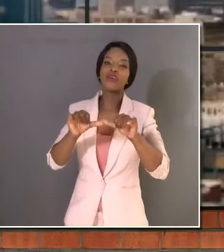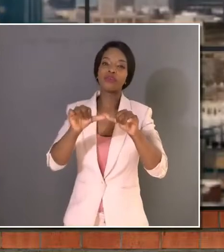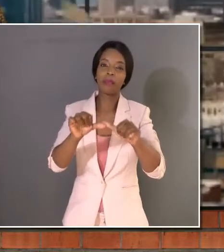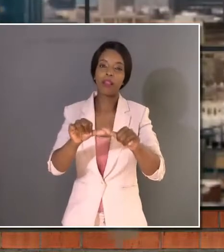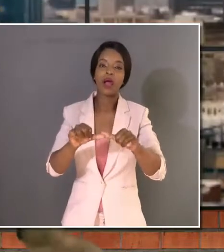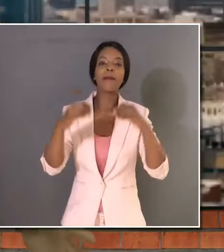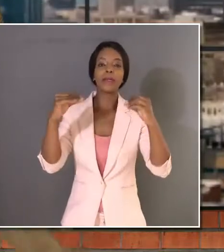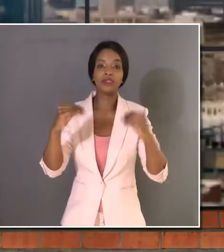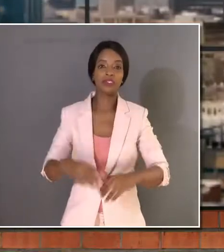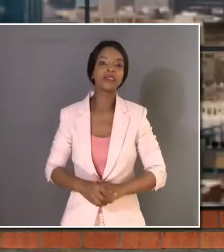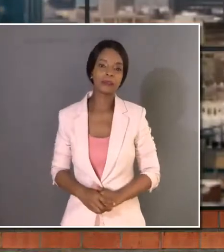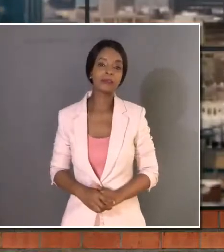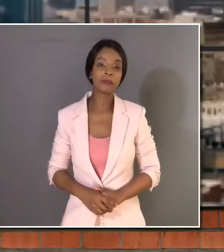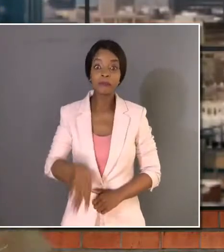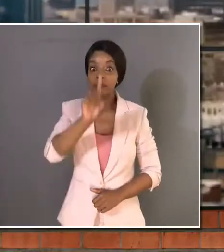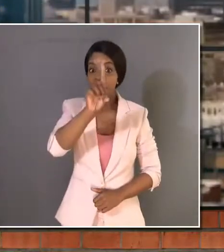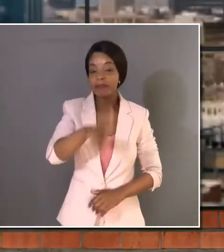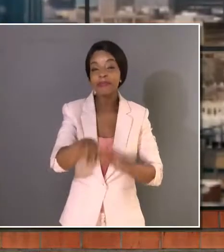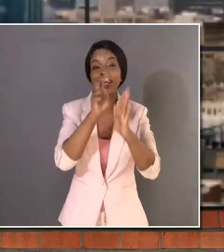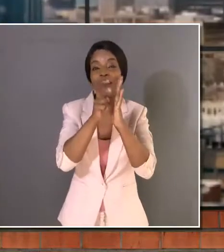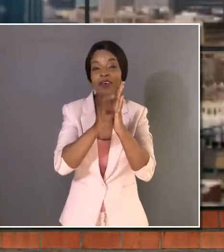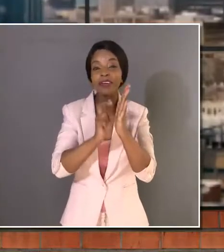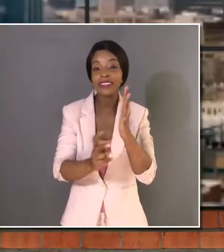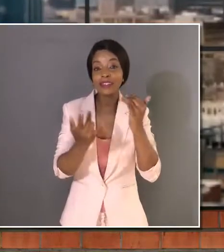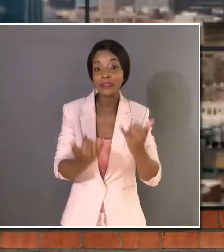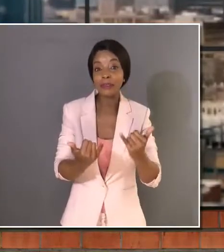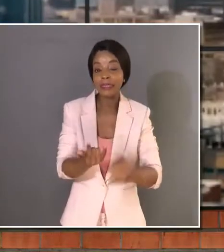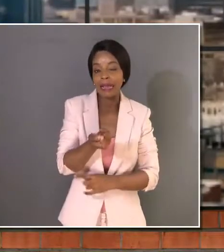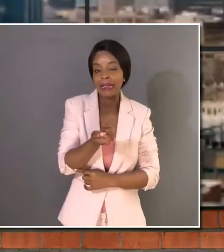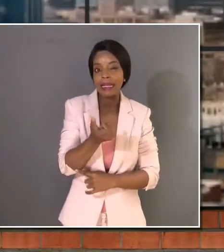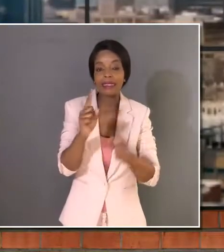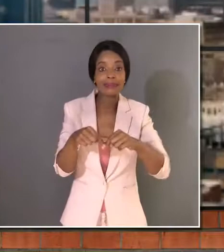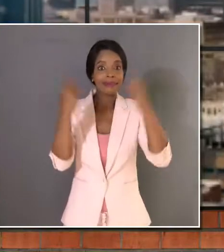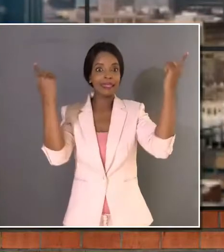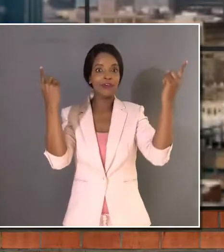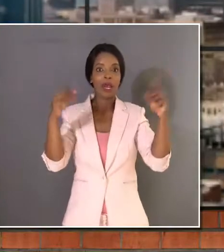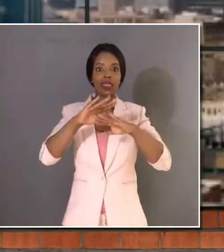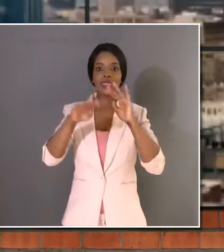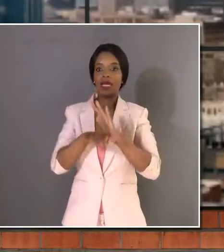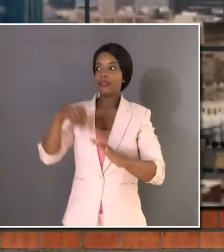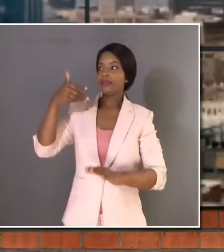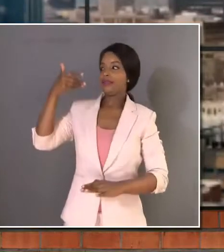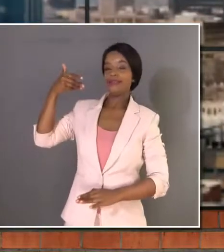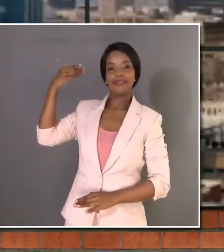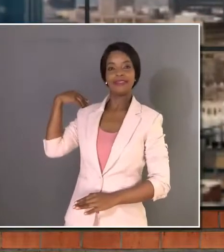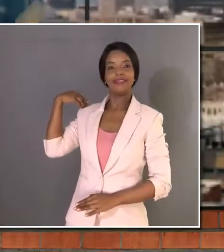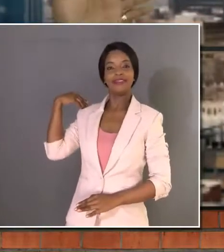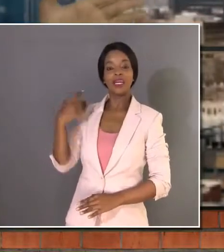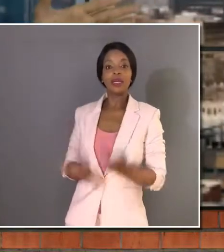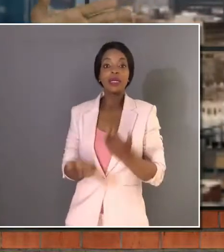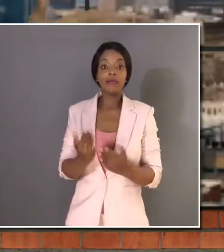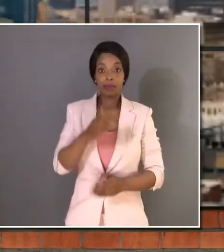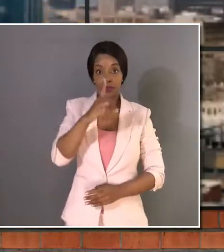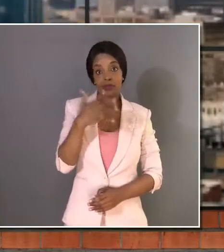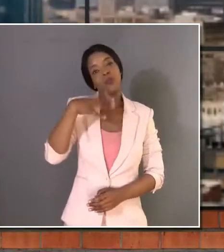tonight. A bit of housekeeping, of course, it's a little bit different to how it would normally be. If you are looking for the bathrooms, they should